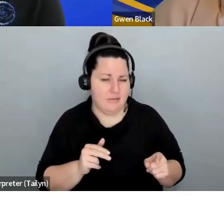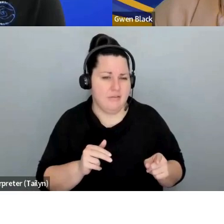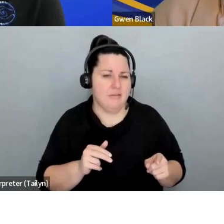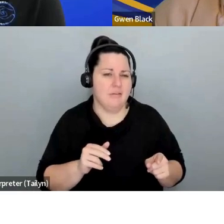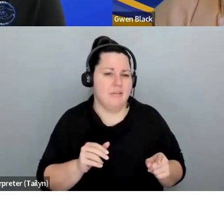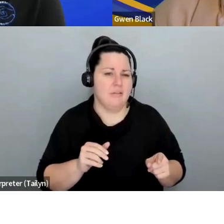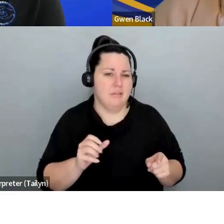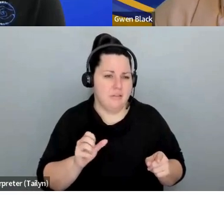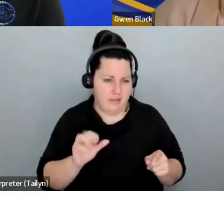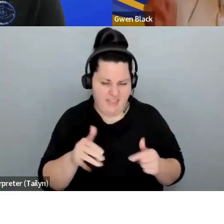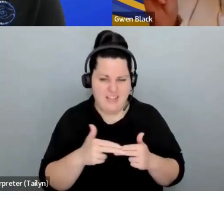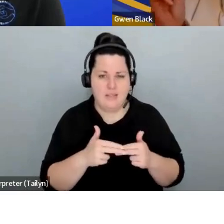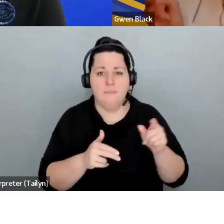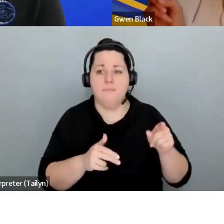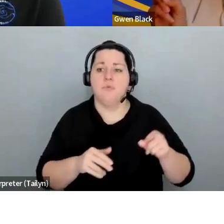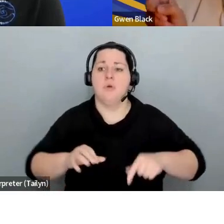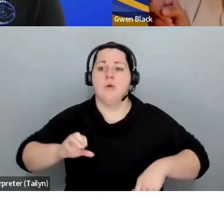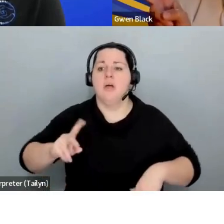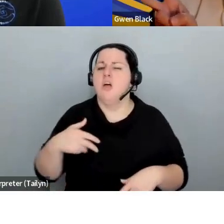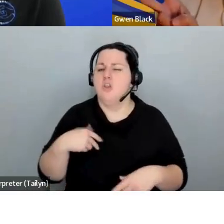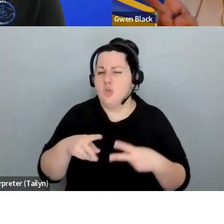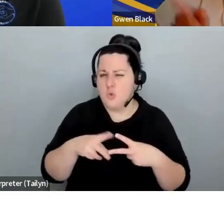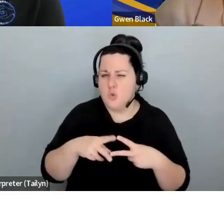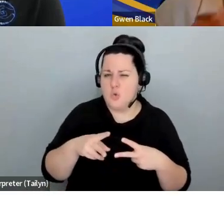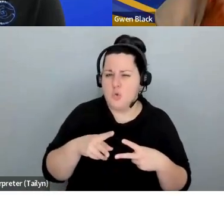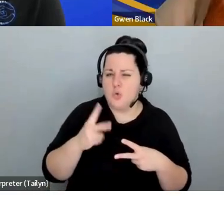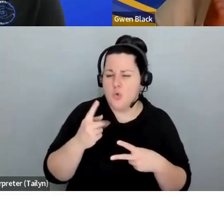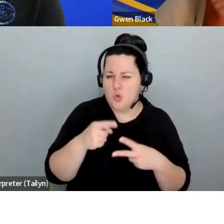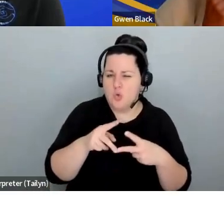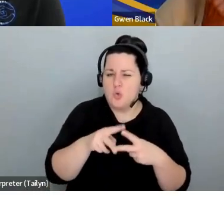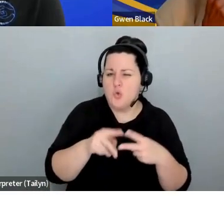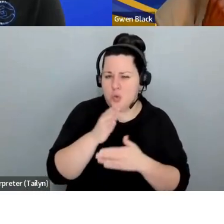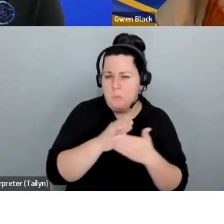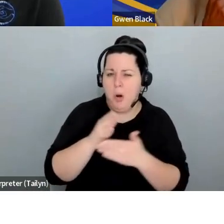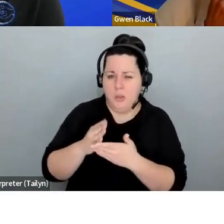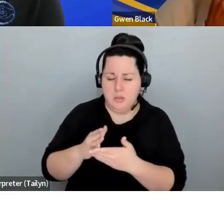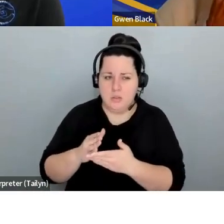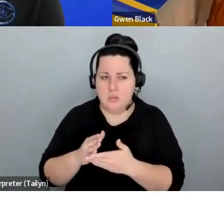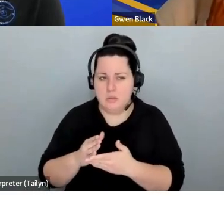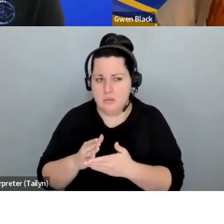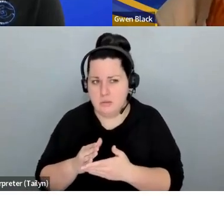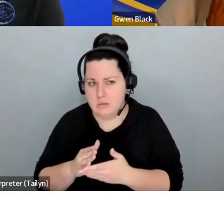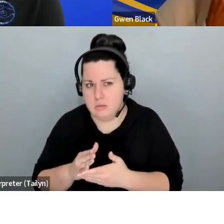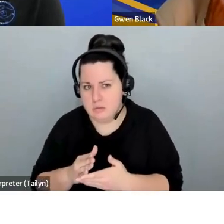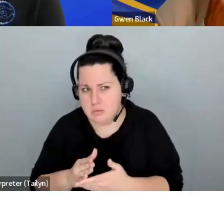slide, right? Yes. There's two of them. There's two parts that actually say this, but